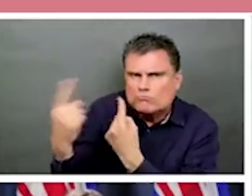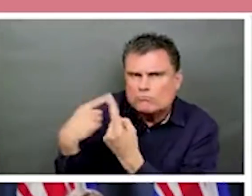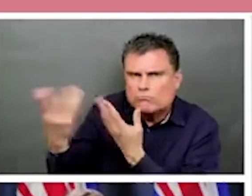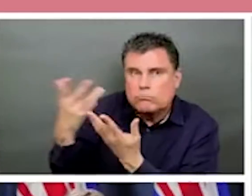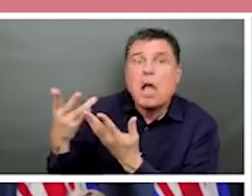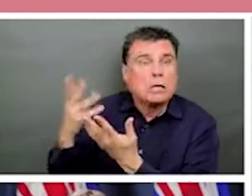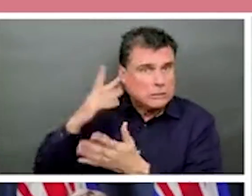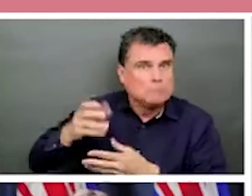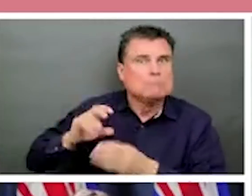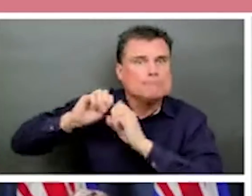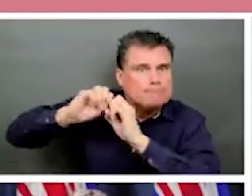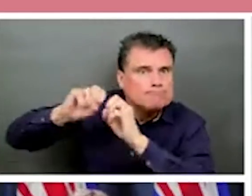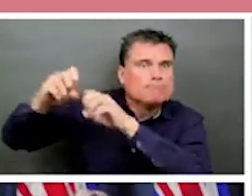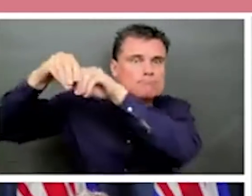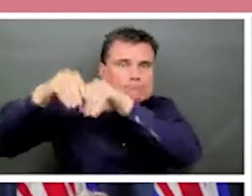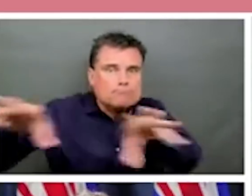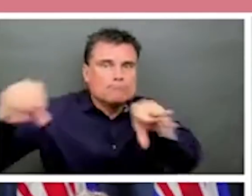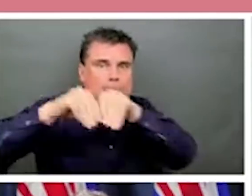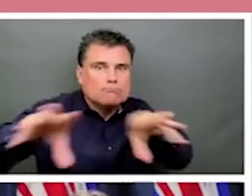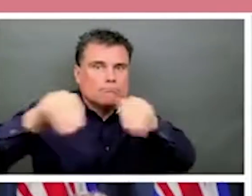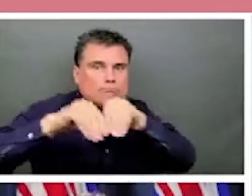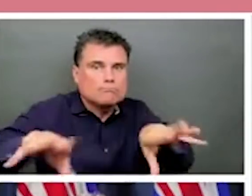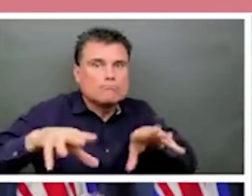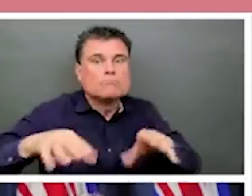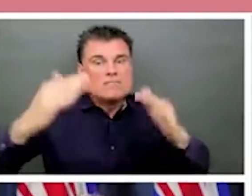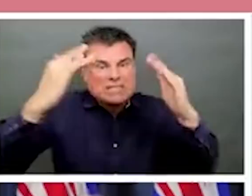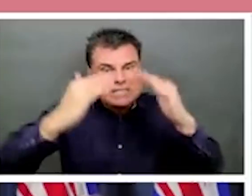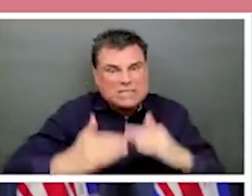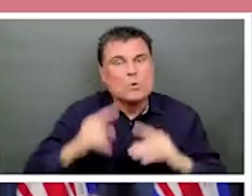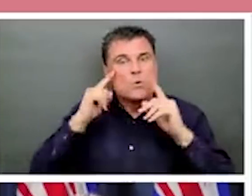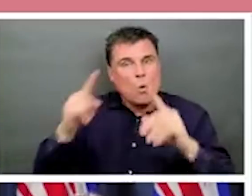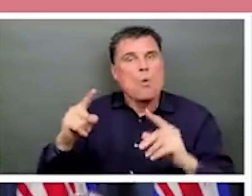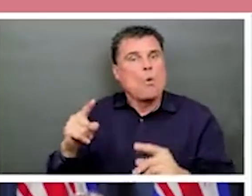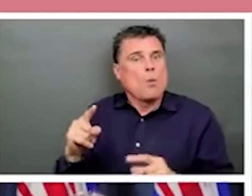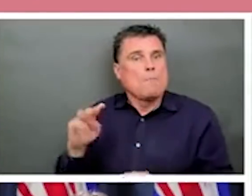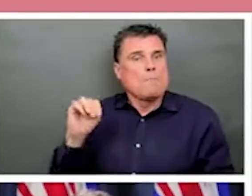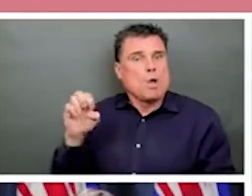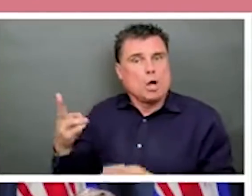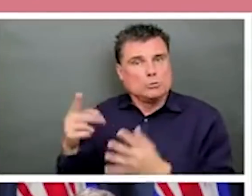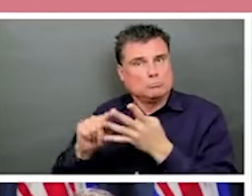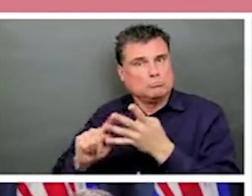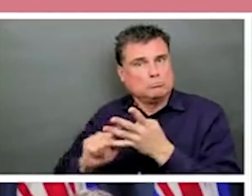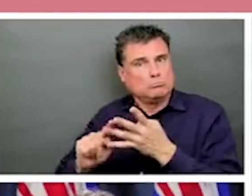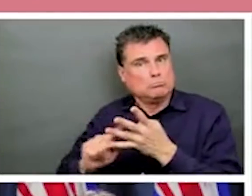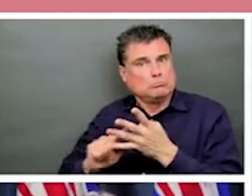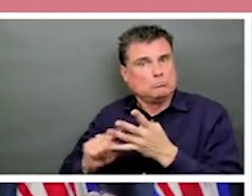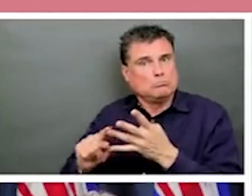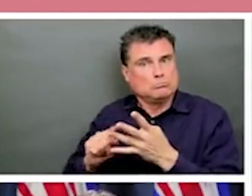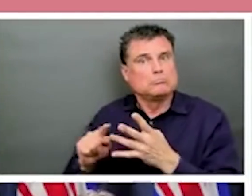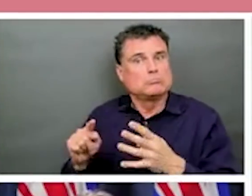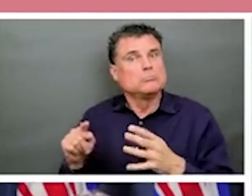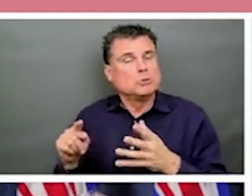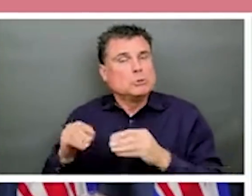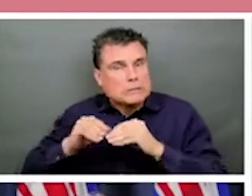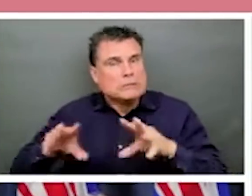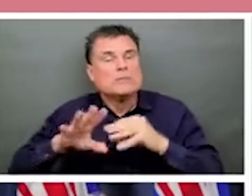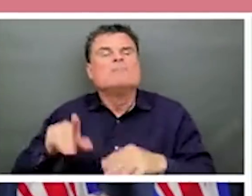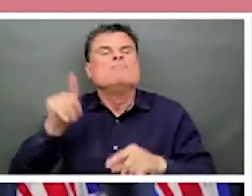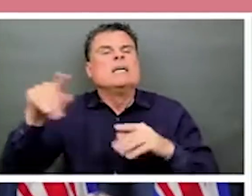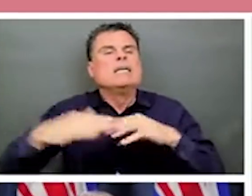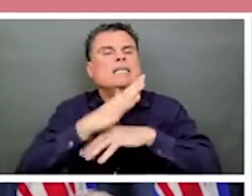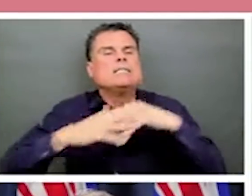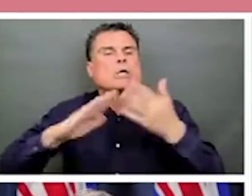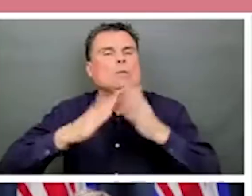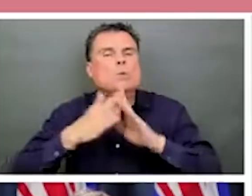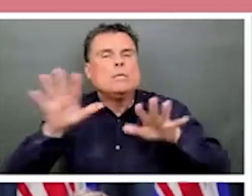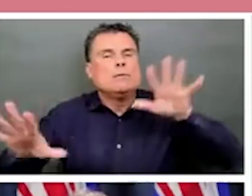First Nations sites, our reserve communities across the province. So very, very good news for a population that we know has